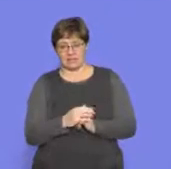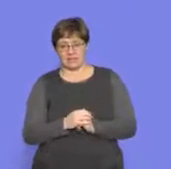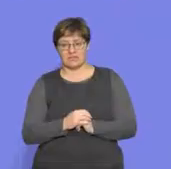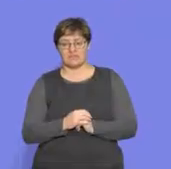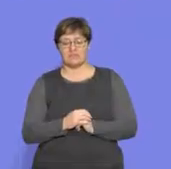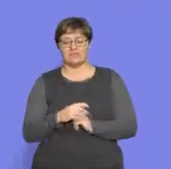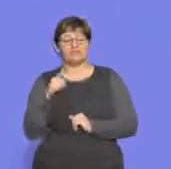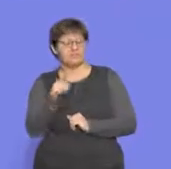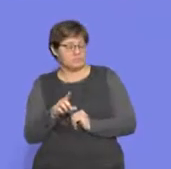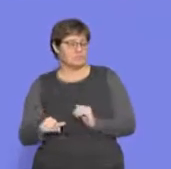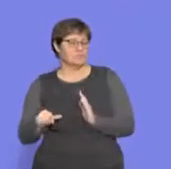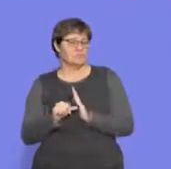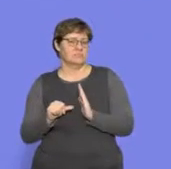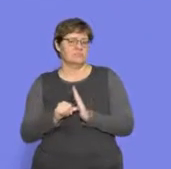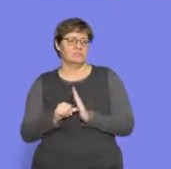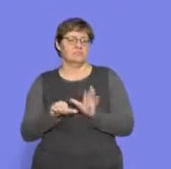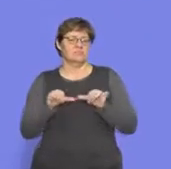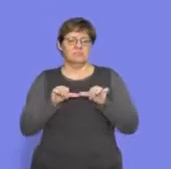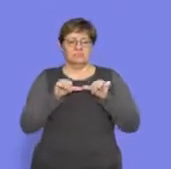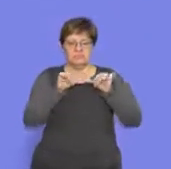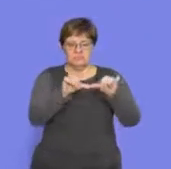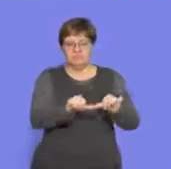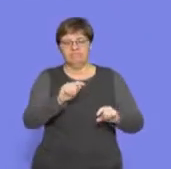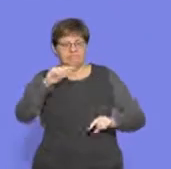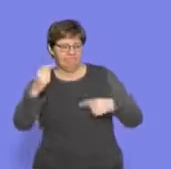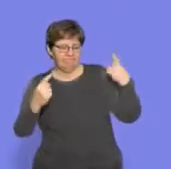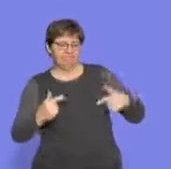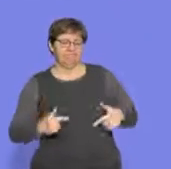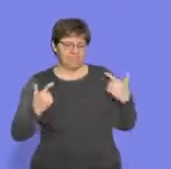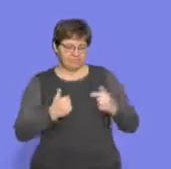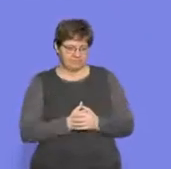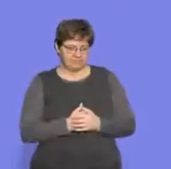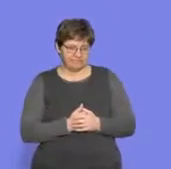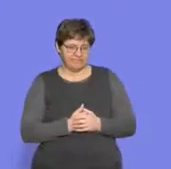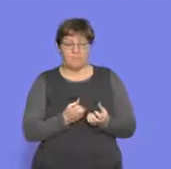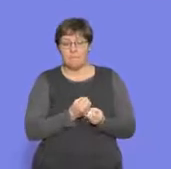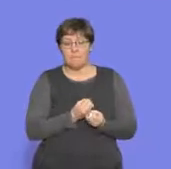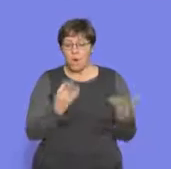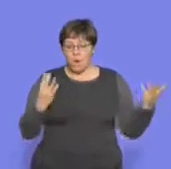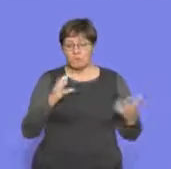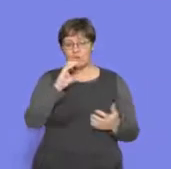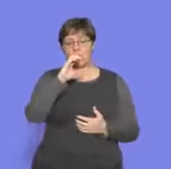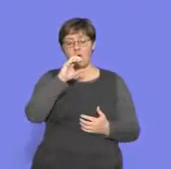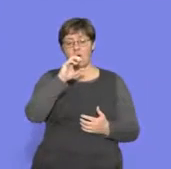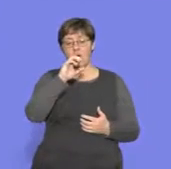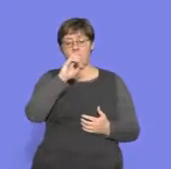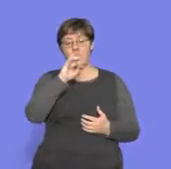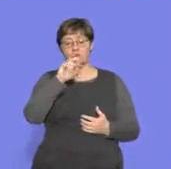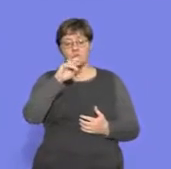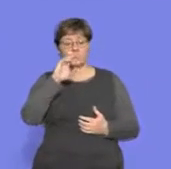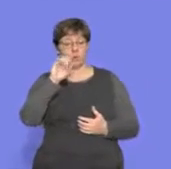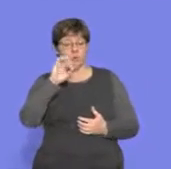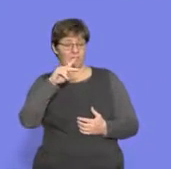of soil is crucial to sustaining the other forms of life, because that is where most of your autotrophs or your producers are